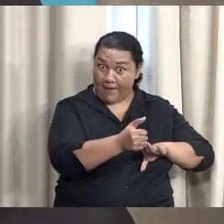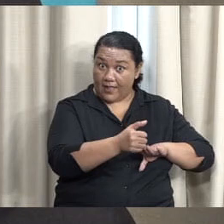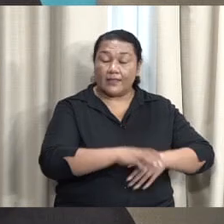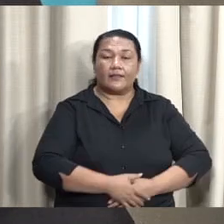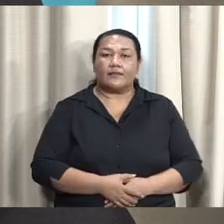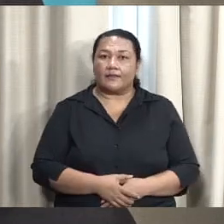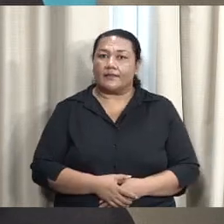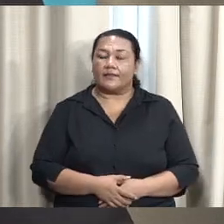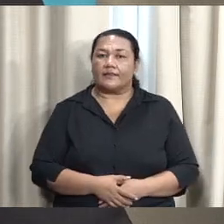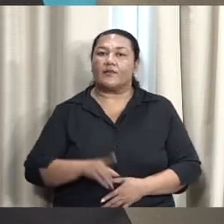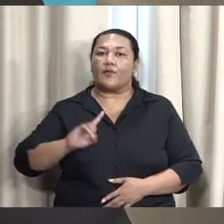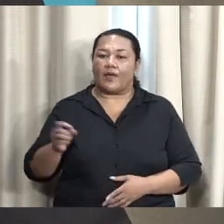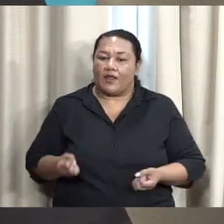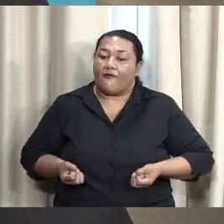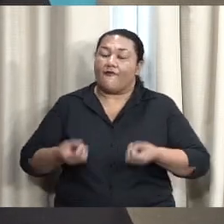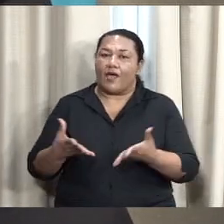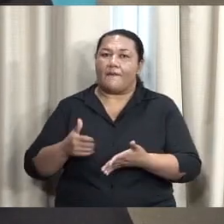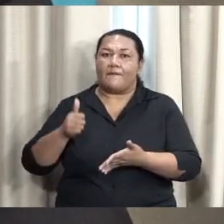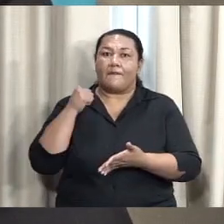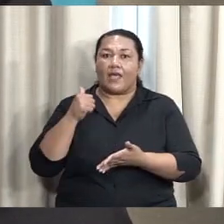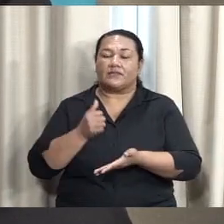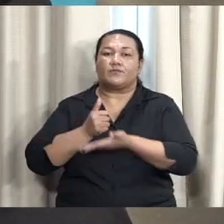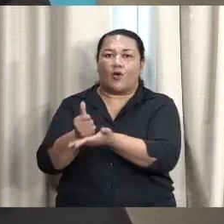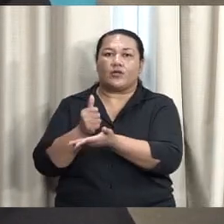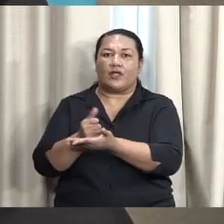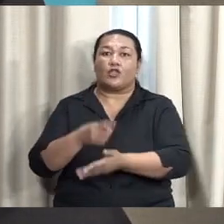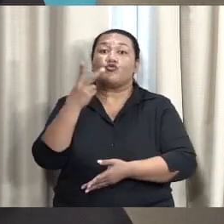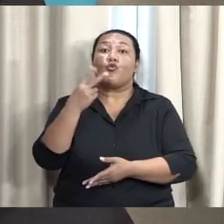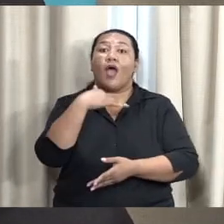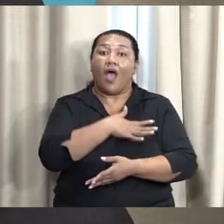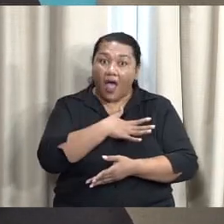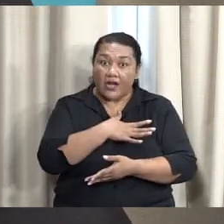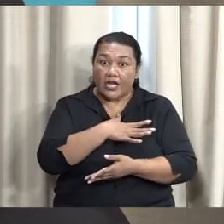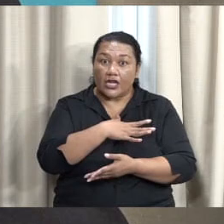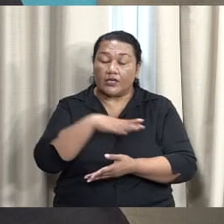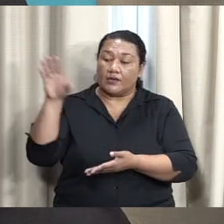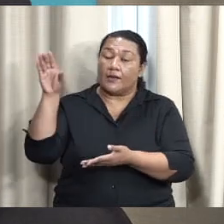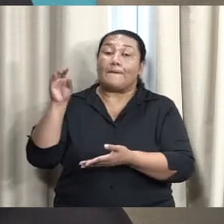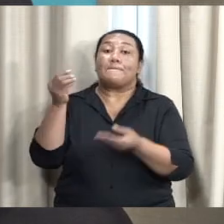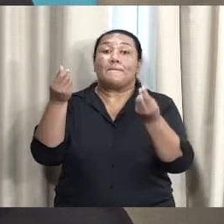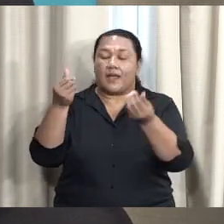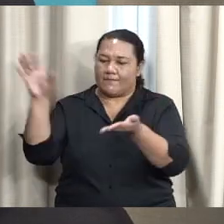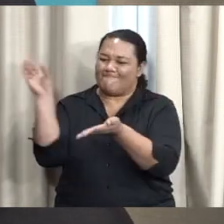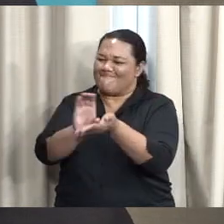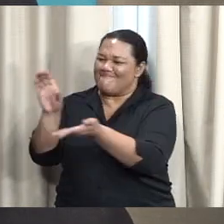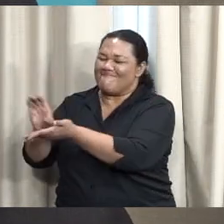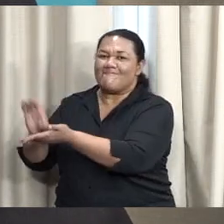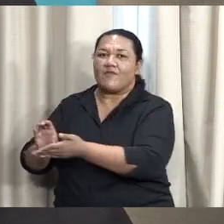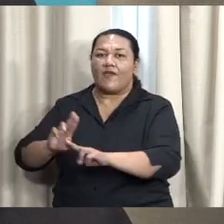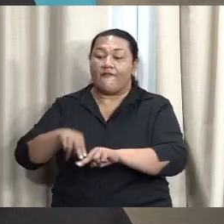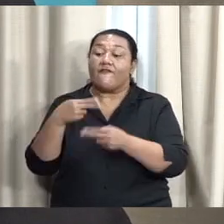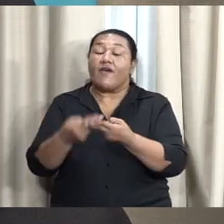will offer back-to-school assistance of $200 per child to families whose combined